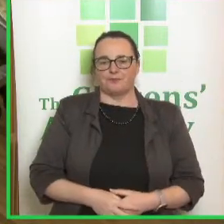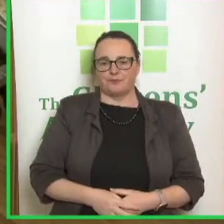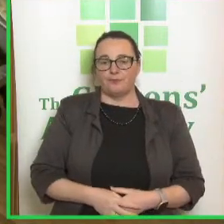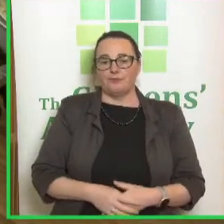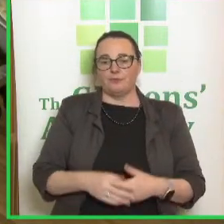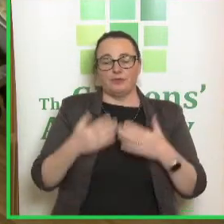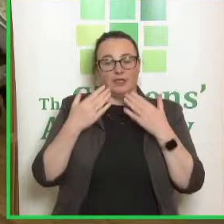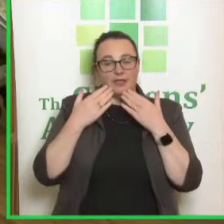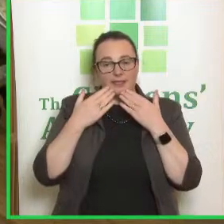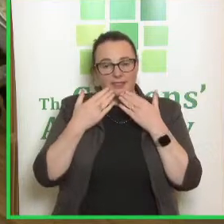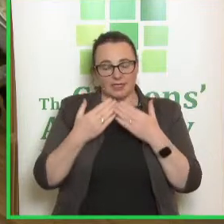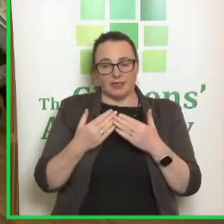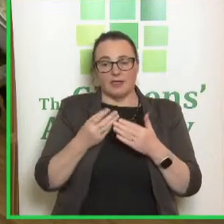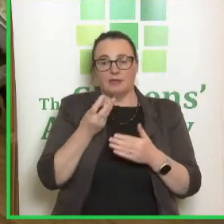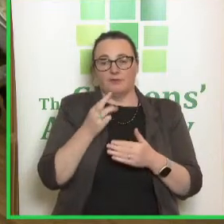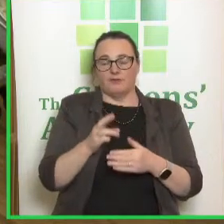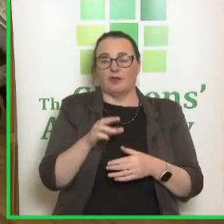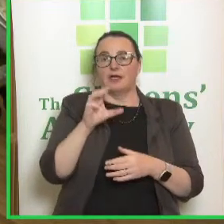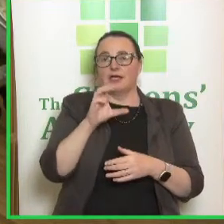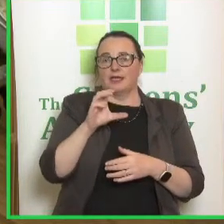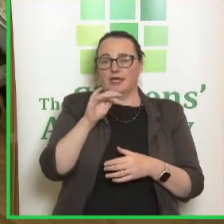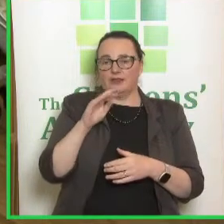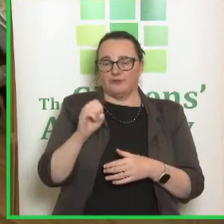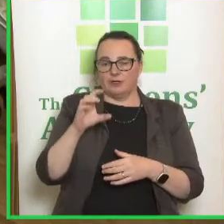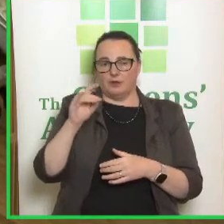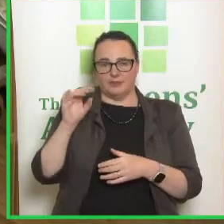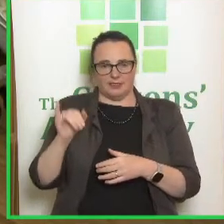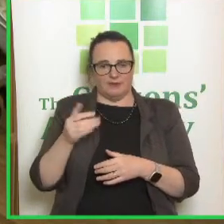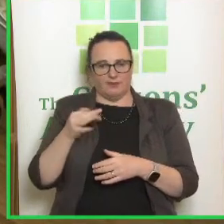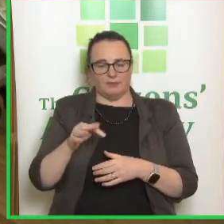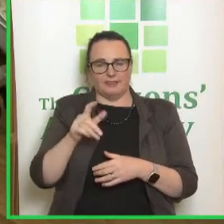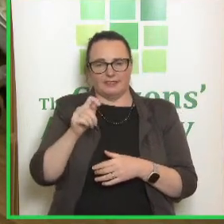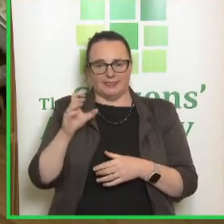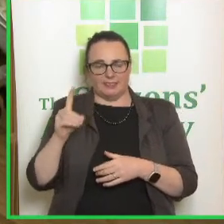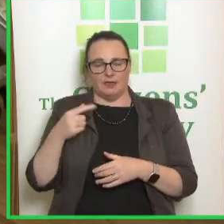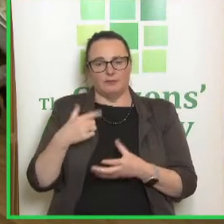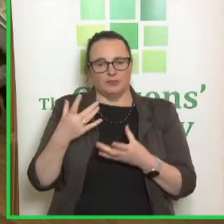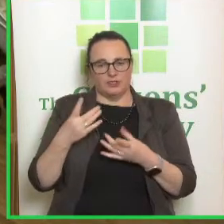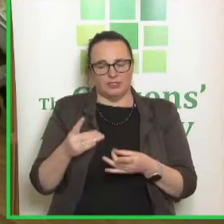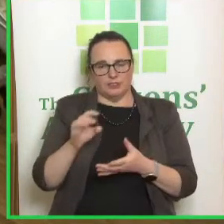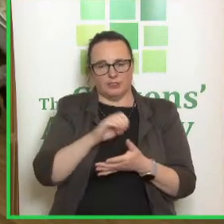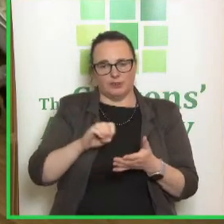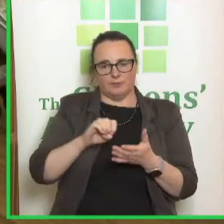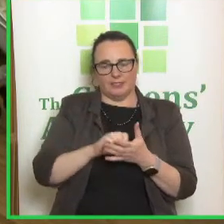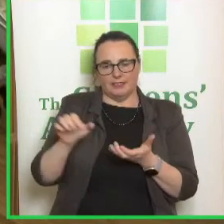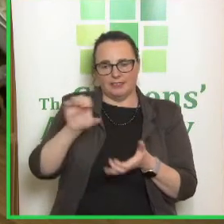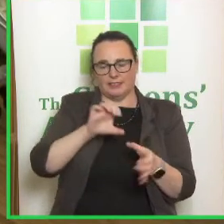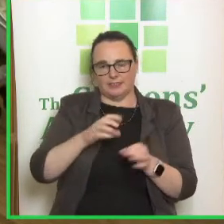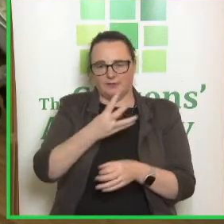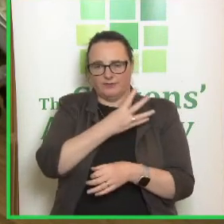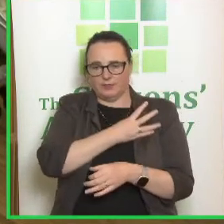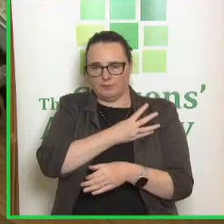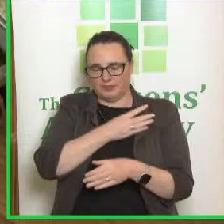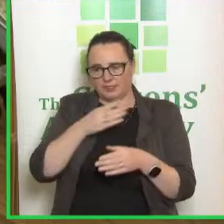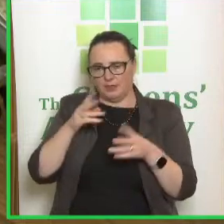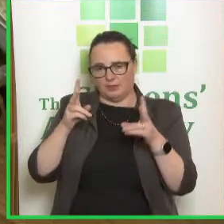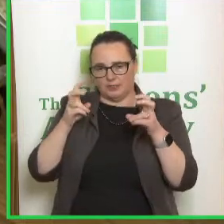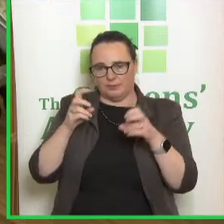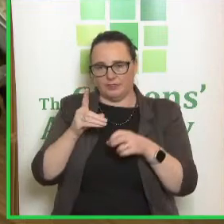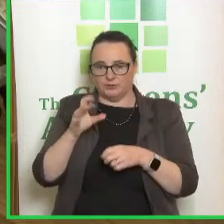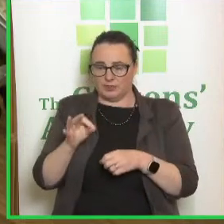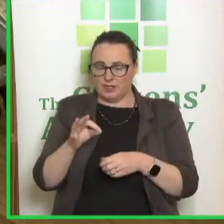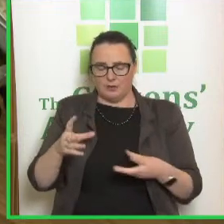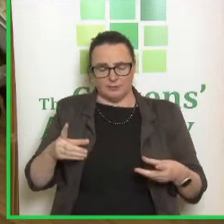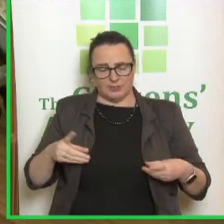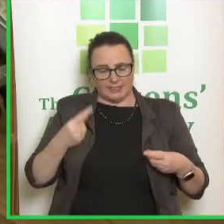Thank you. Professor Catherine Comiskey, Trinity College, Dublin. I'm chair of the European Scientific Committee for Drugs. I'm delighted to see